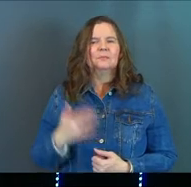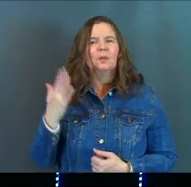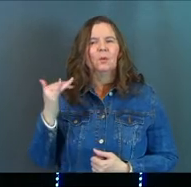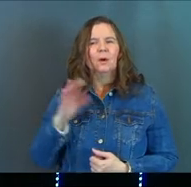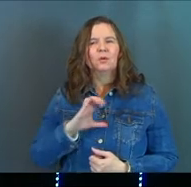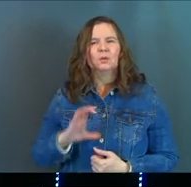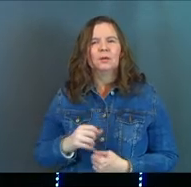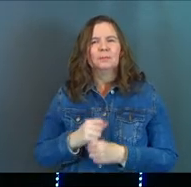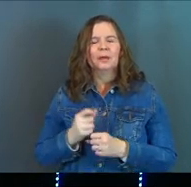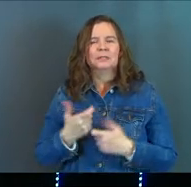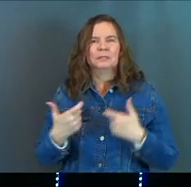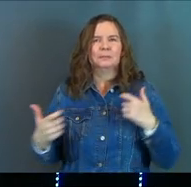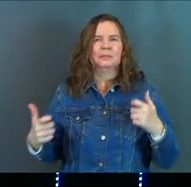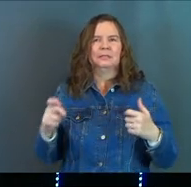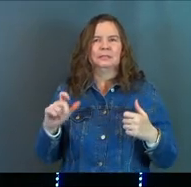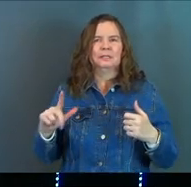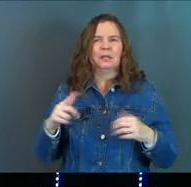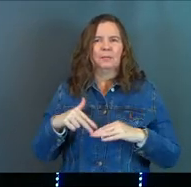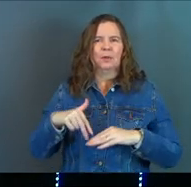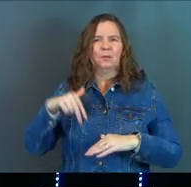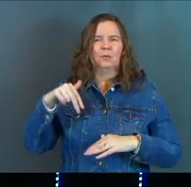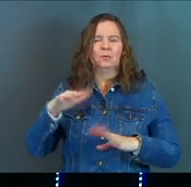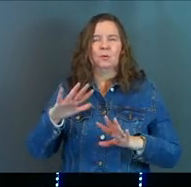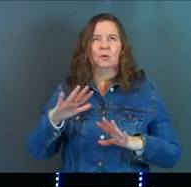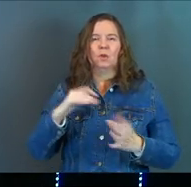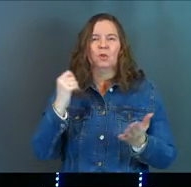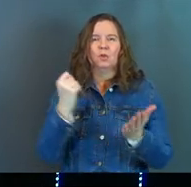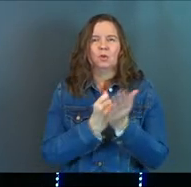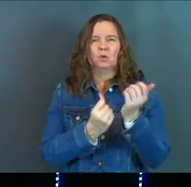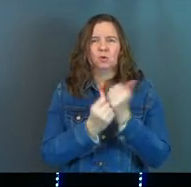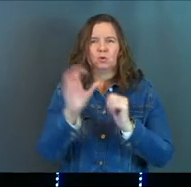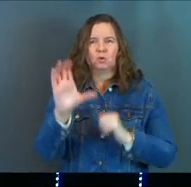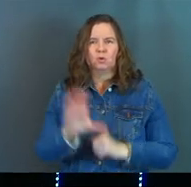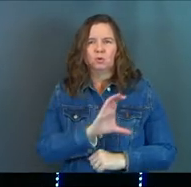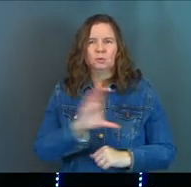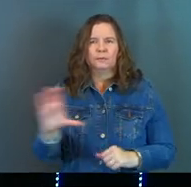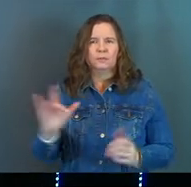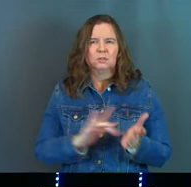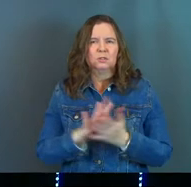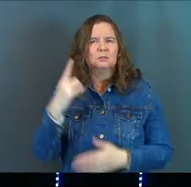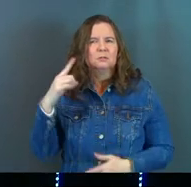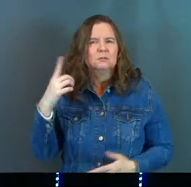Why do Christians make such a big deal about the resurrection or the crucifixion of Jesus?